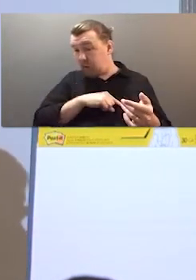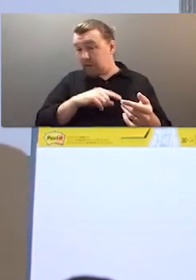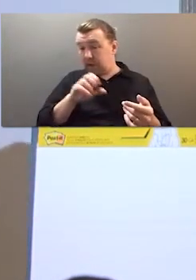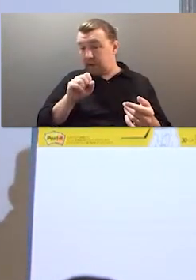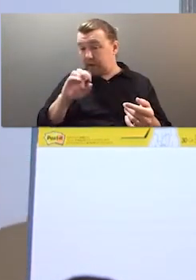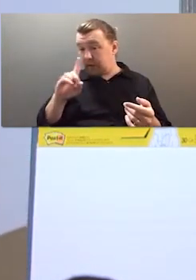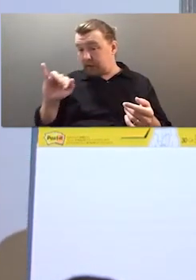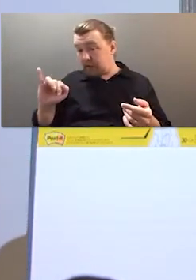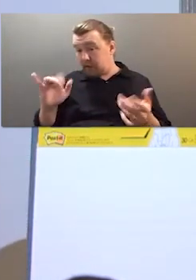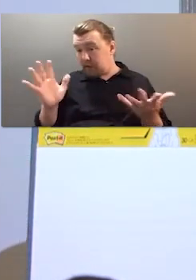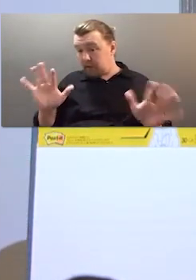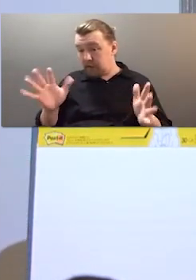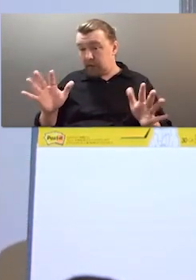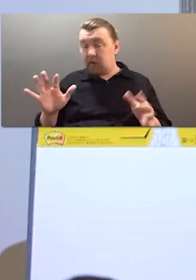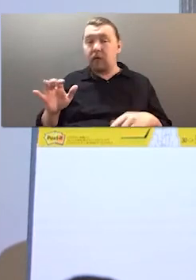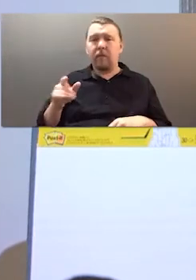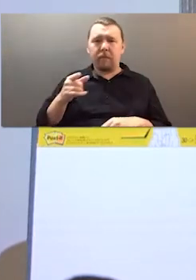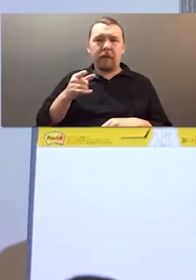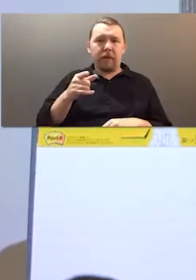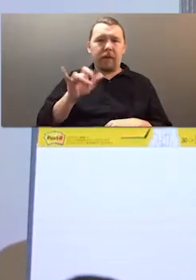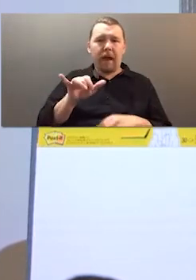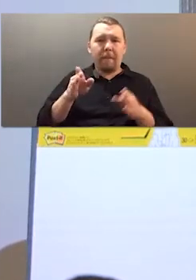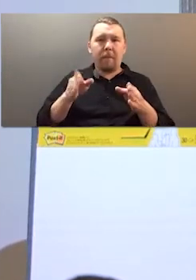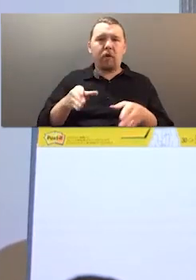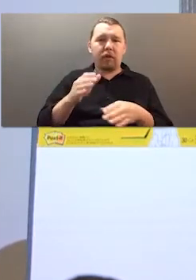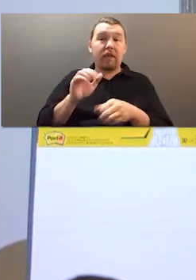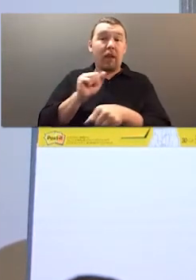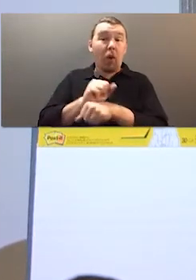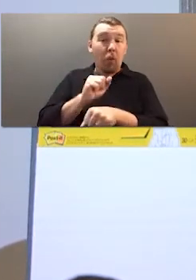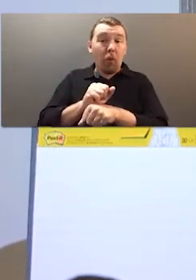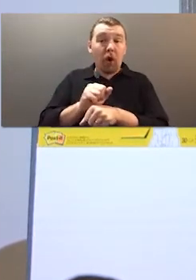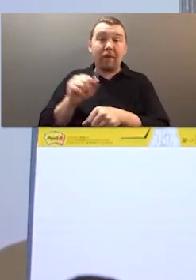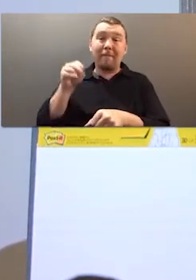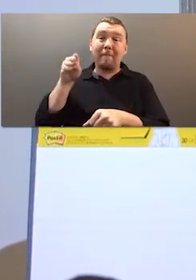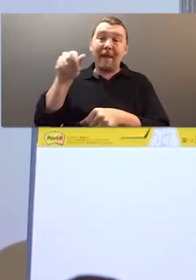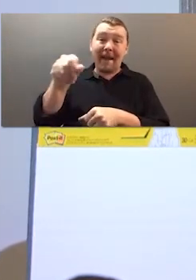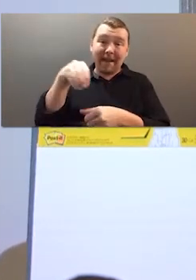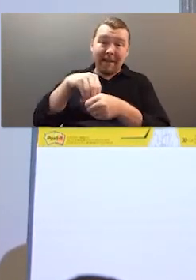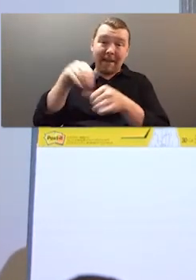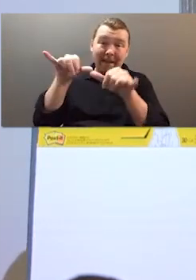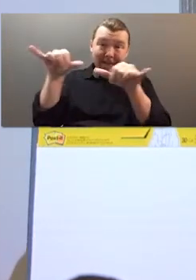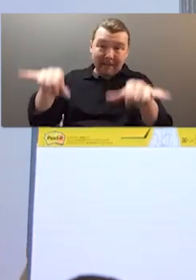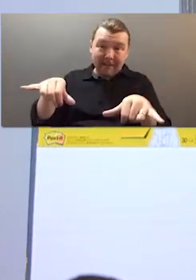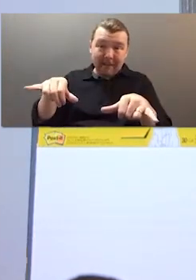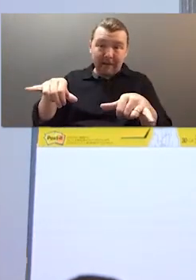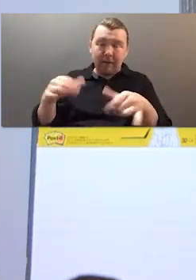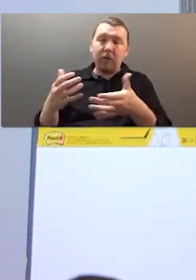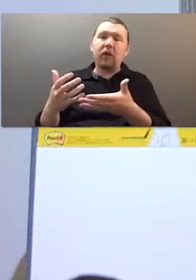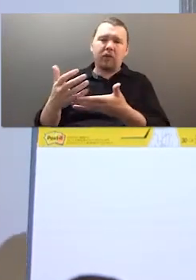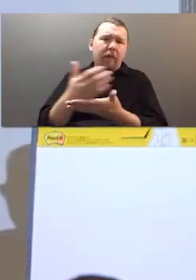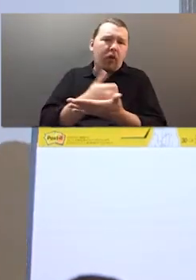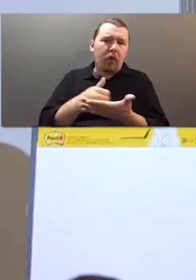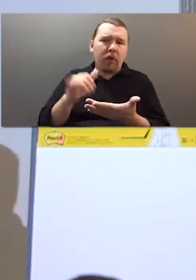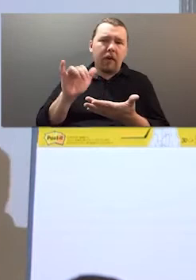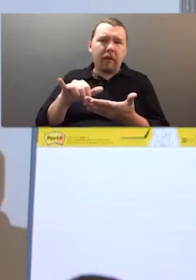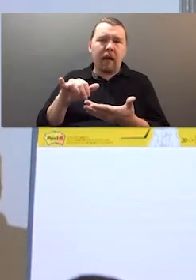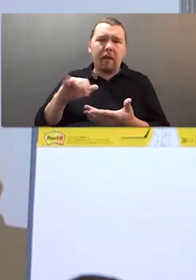SSDI, then themselves have worked. So that is a earned benefit and is not impacted by ABLE at all.